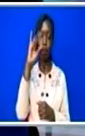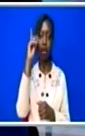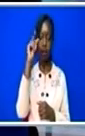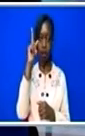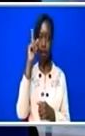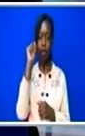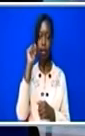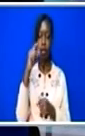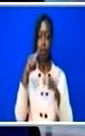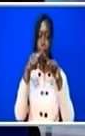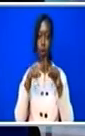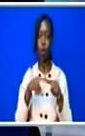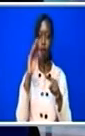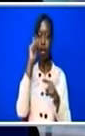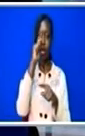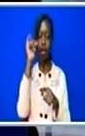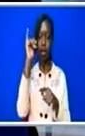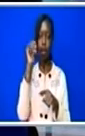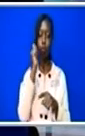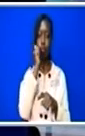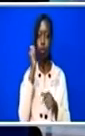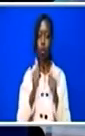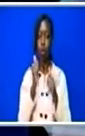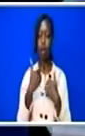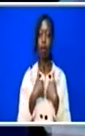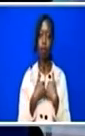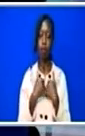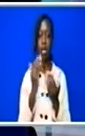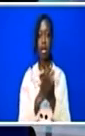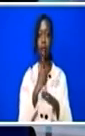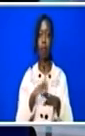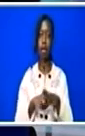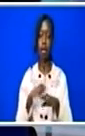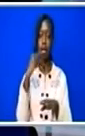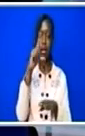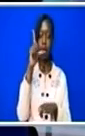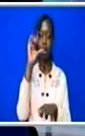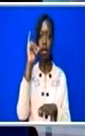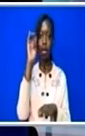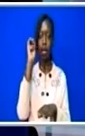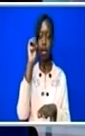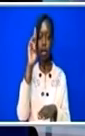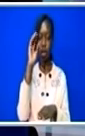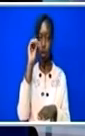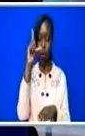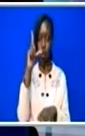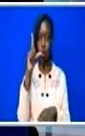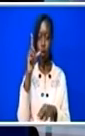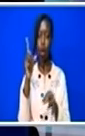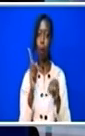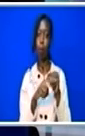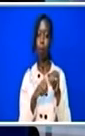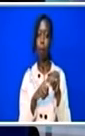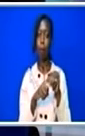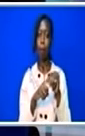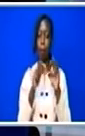fatty acids it contains. So sometimes the glycerol molecules may be similar, or